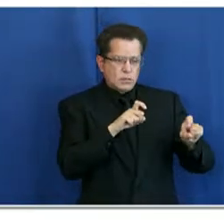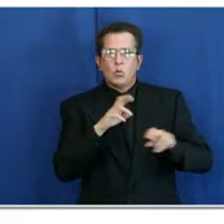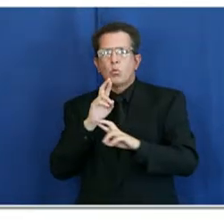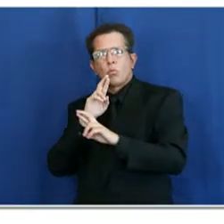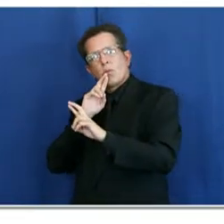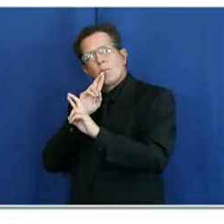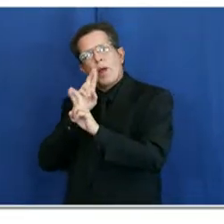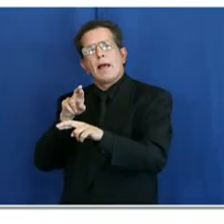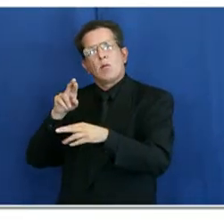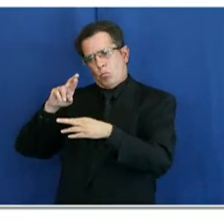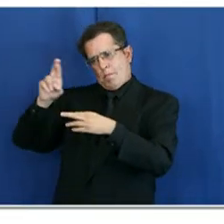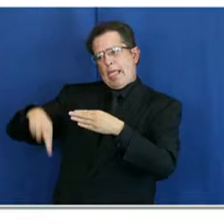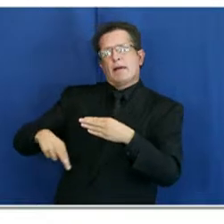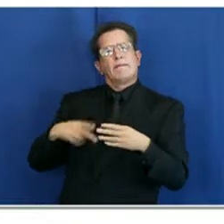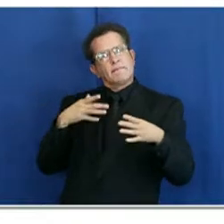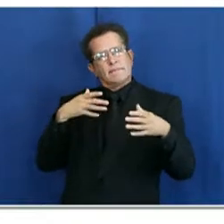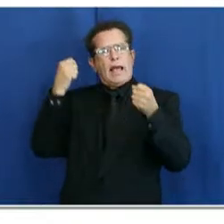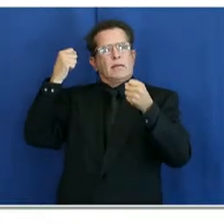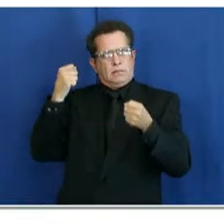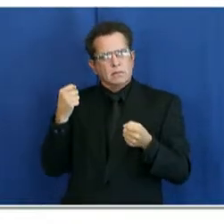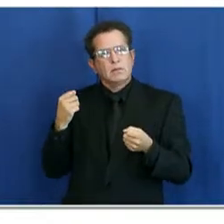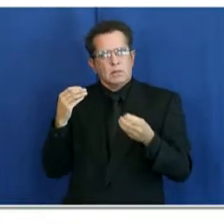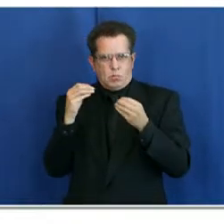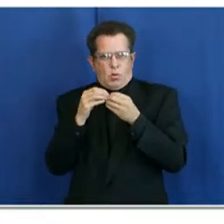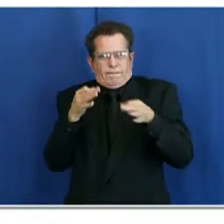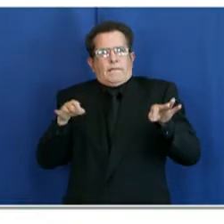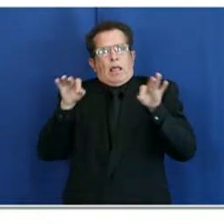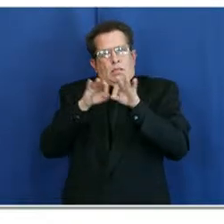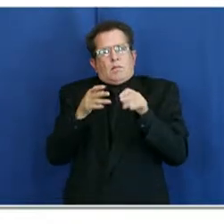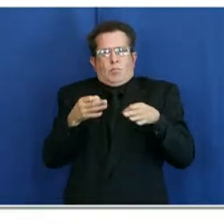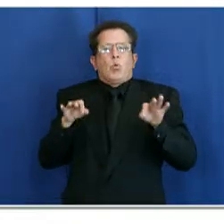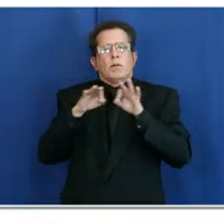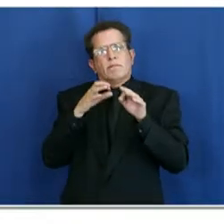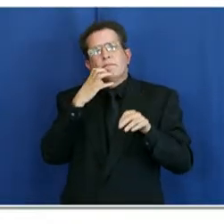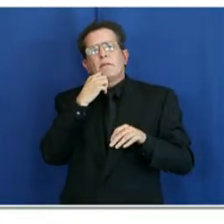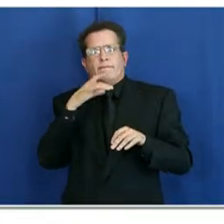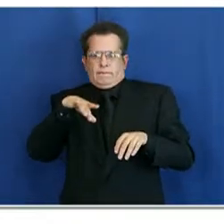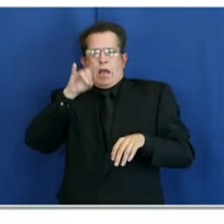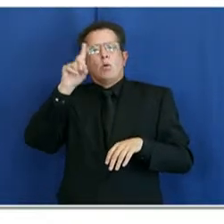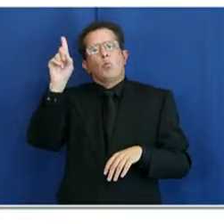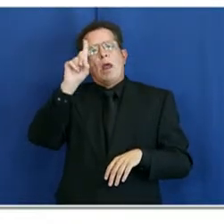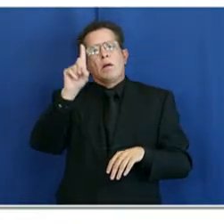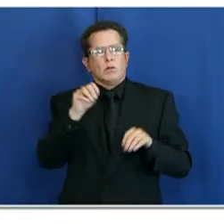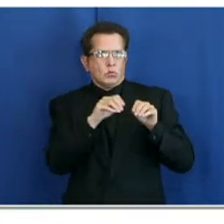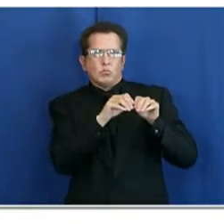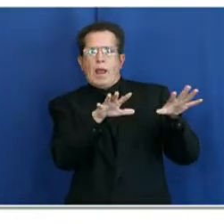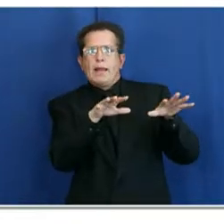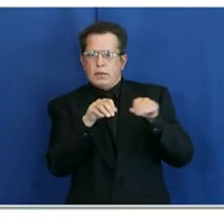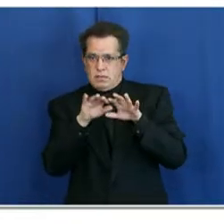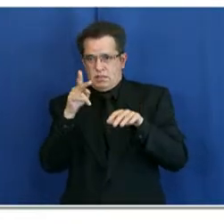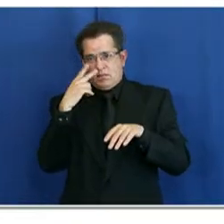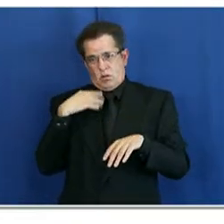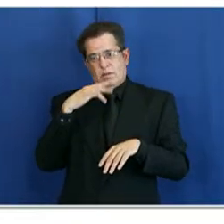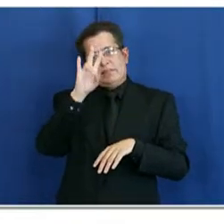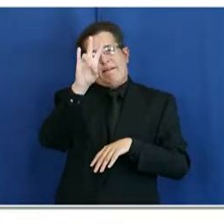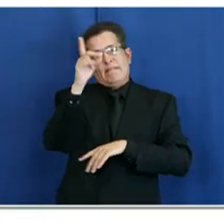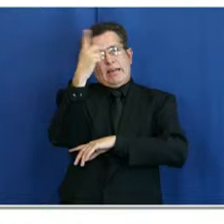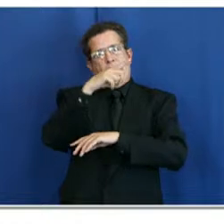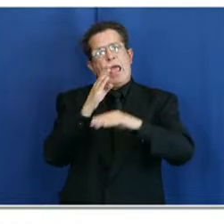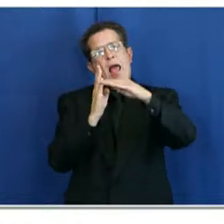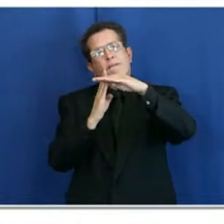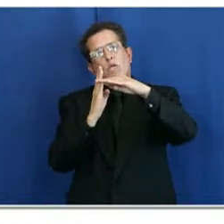in order to get the full value of case investigations and contact tracing. Here you can see our last 7-day average